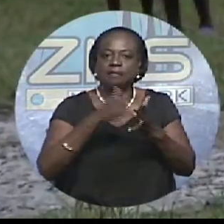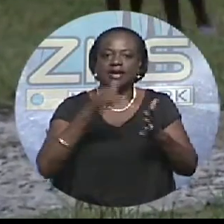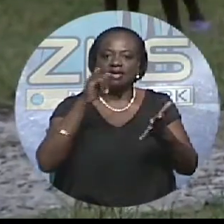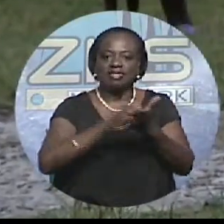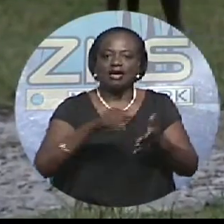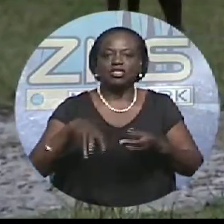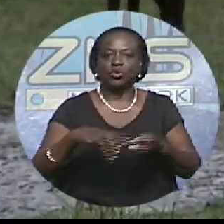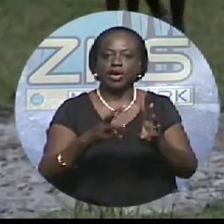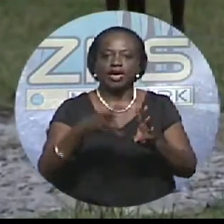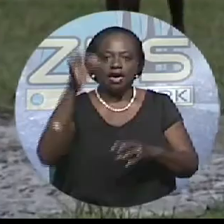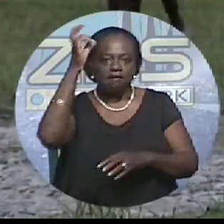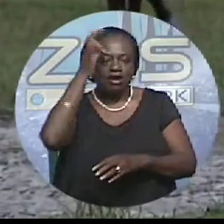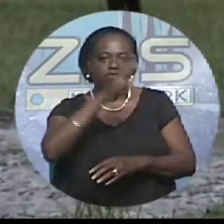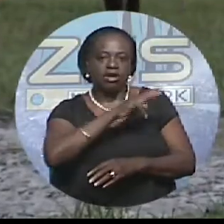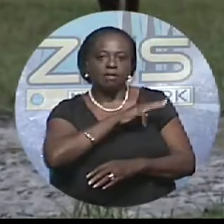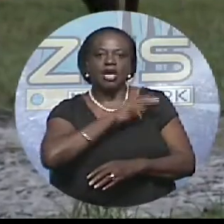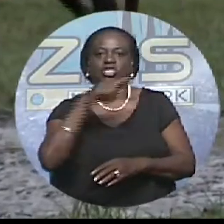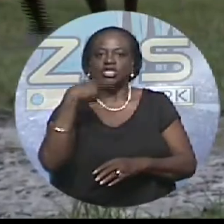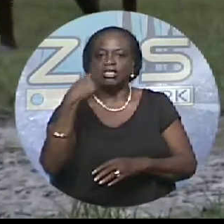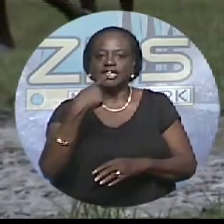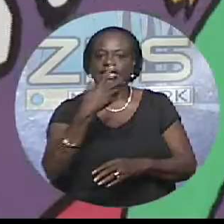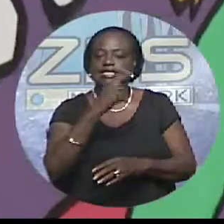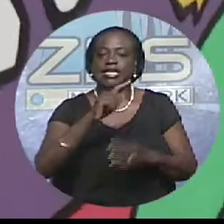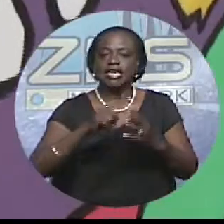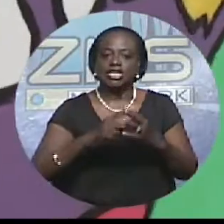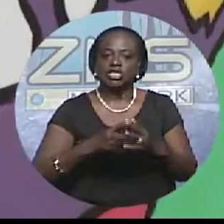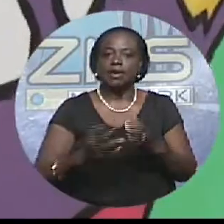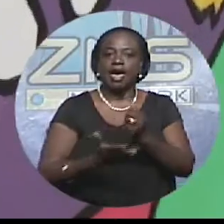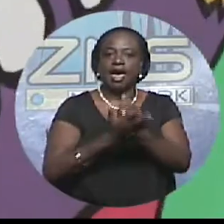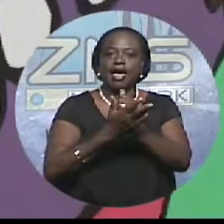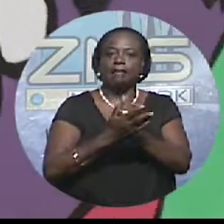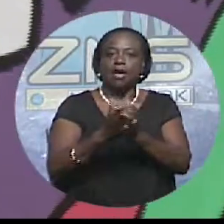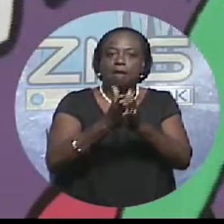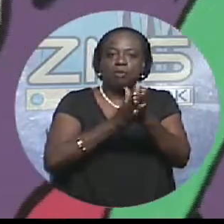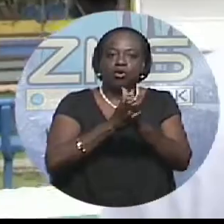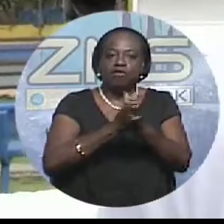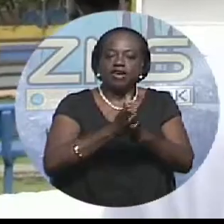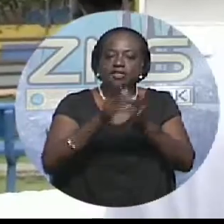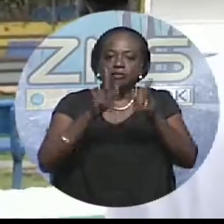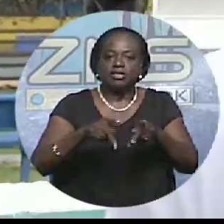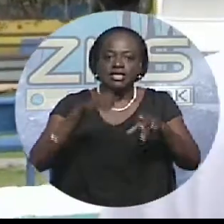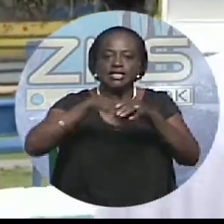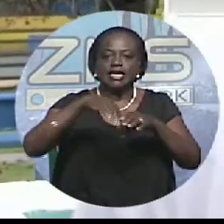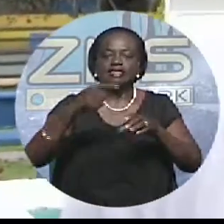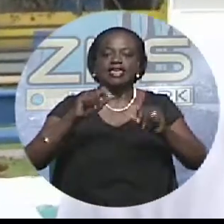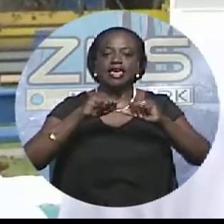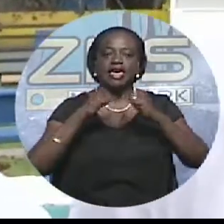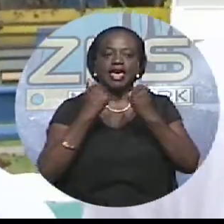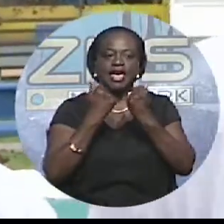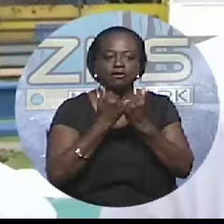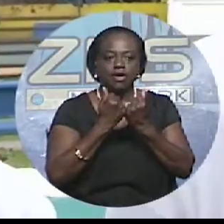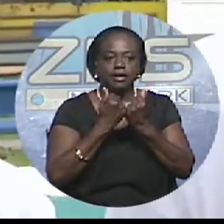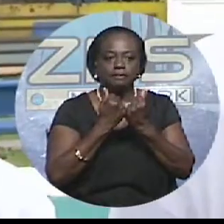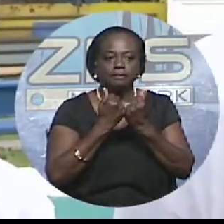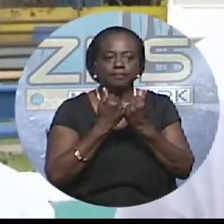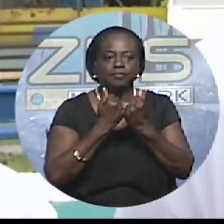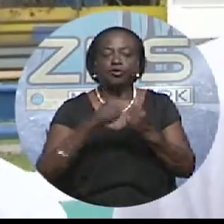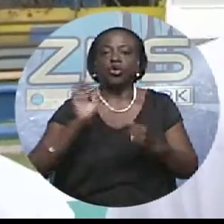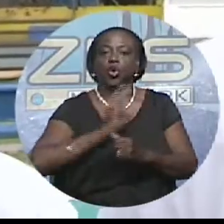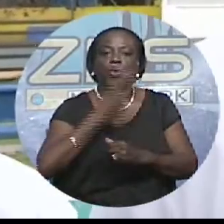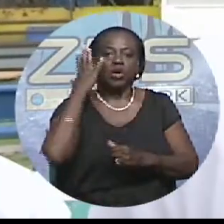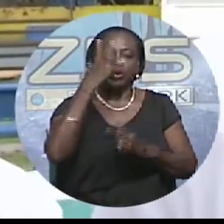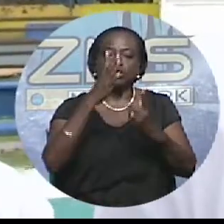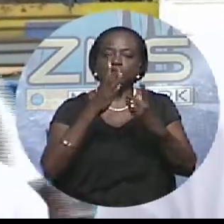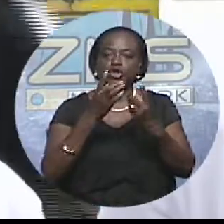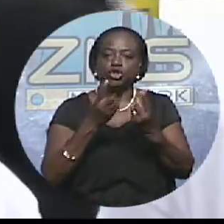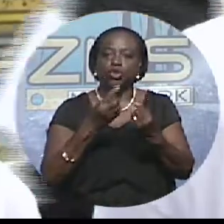resident of Mason's Addition. He says the initiative helped motivate those in the area. Well, we just doing it because that's what we have to do. If